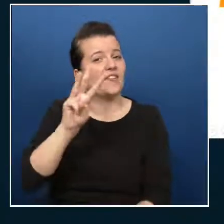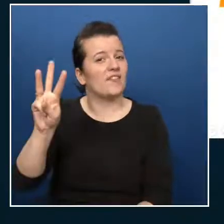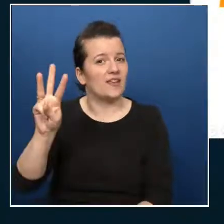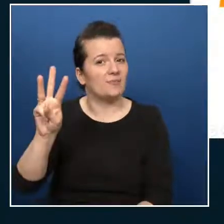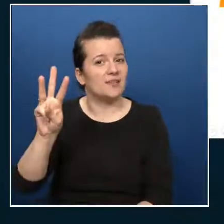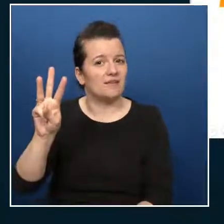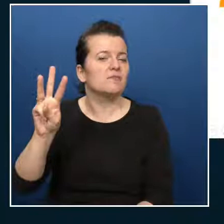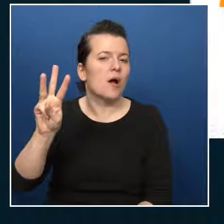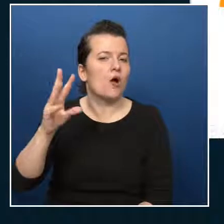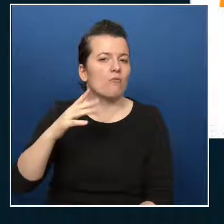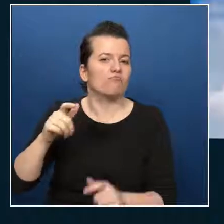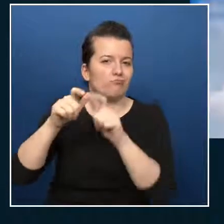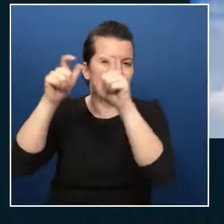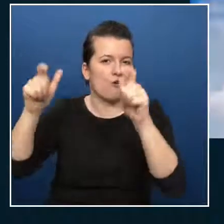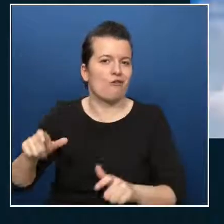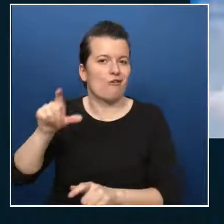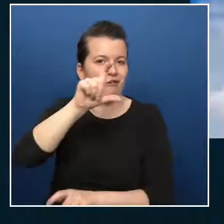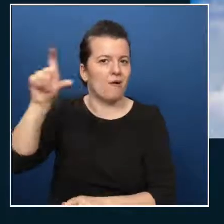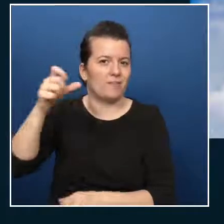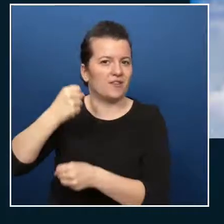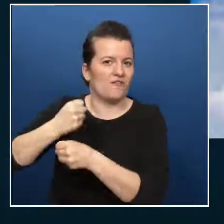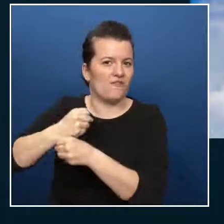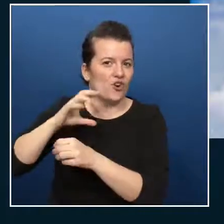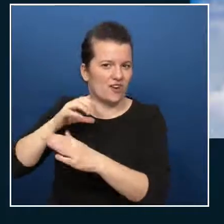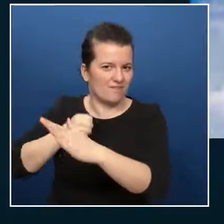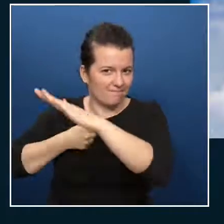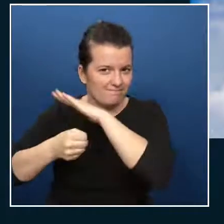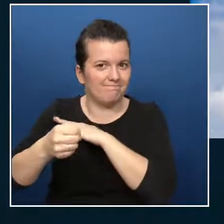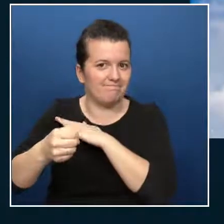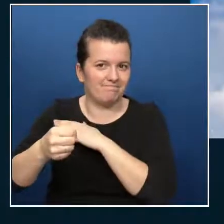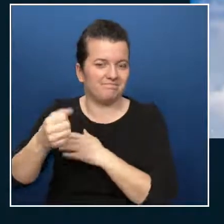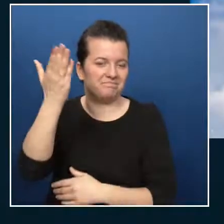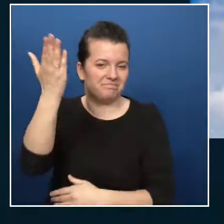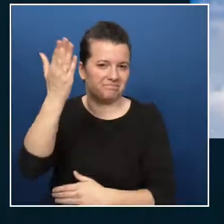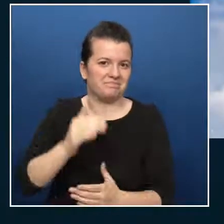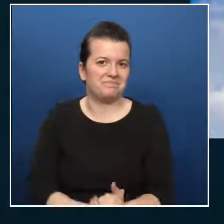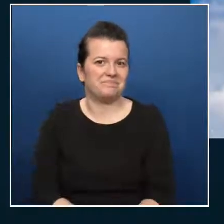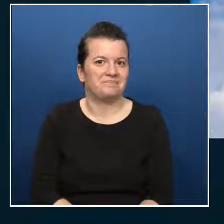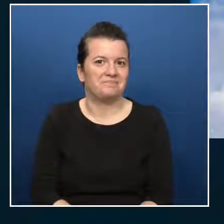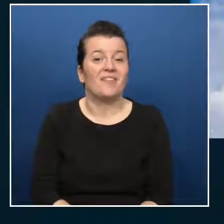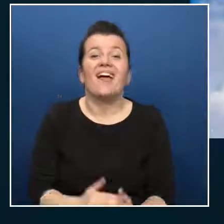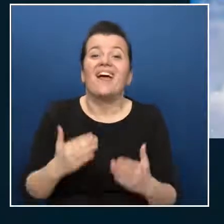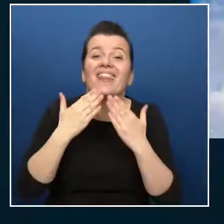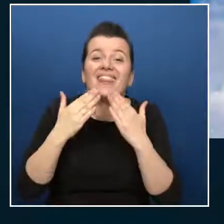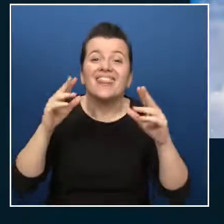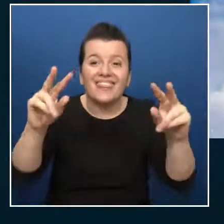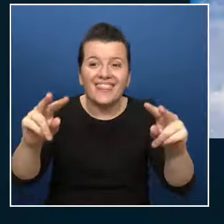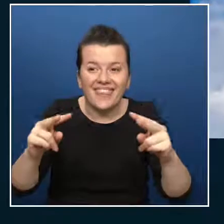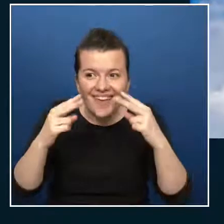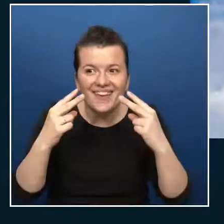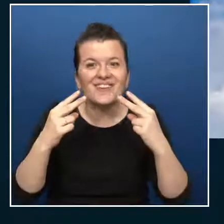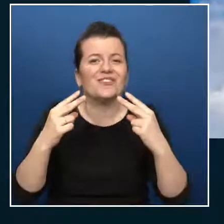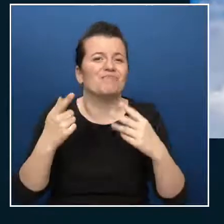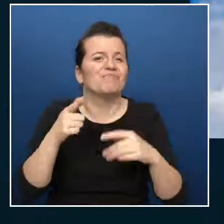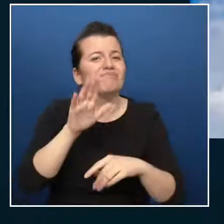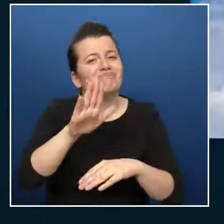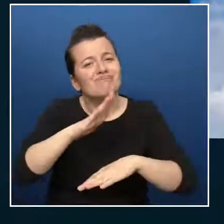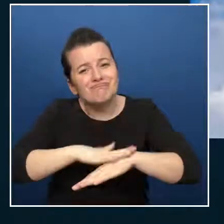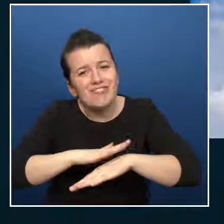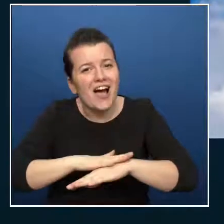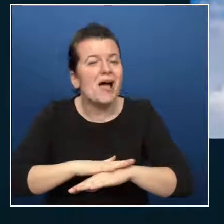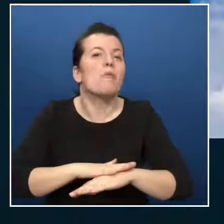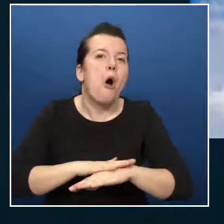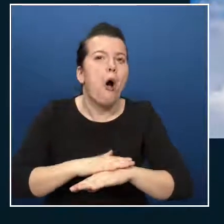work for right now. And I would like to thank you so much for taking time to listen to me and